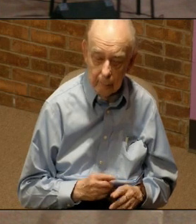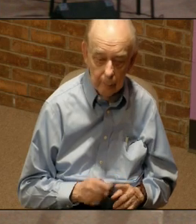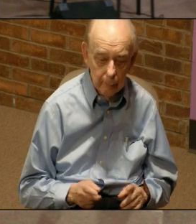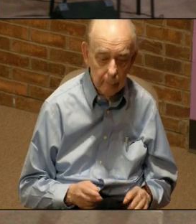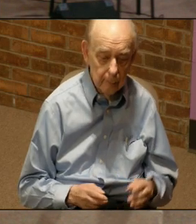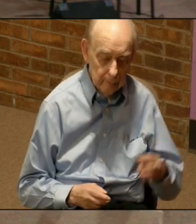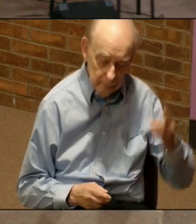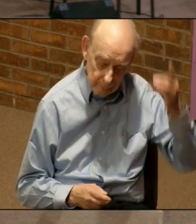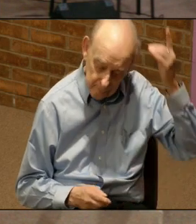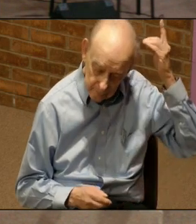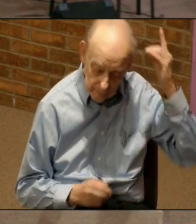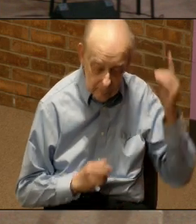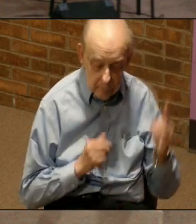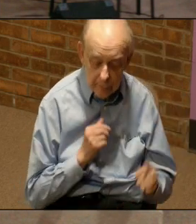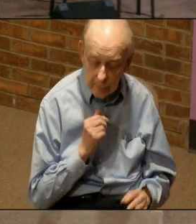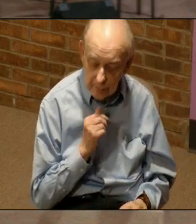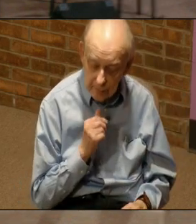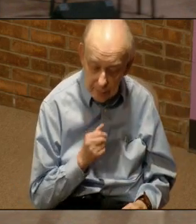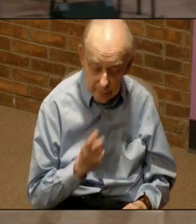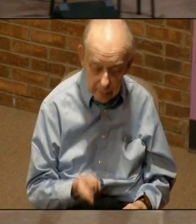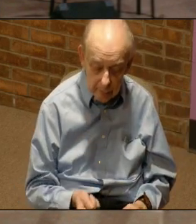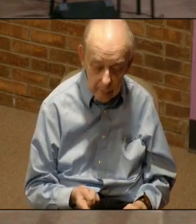But Daniel wasn't going to be there when it occurred.